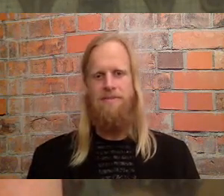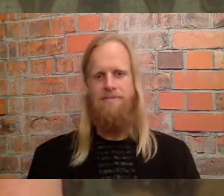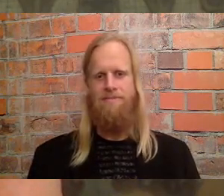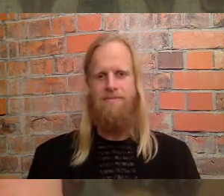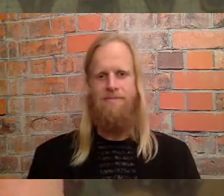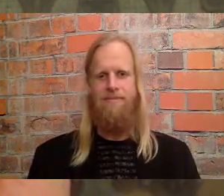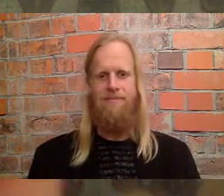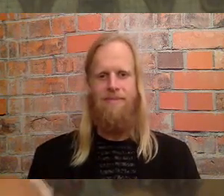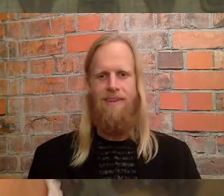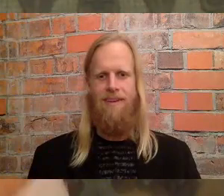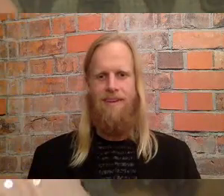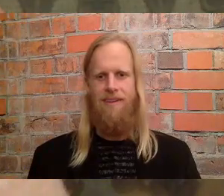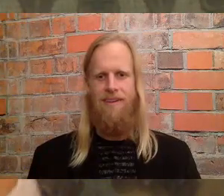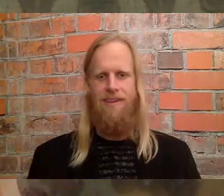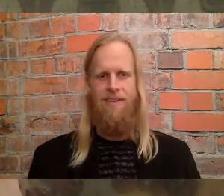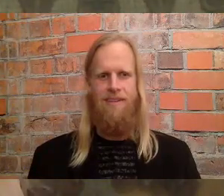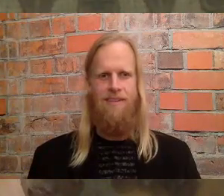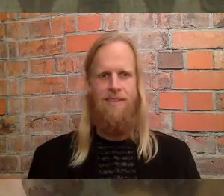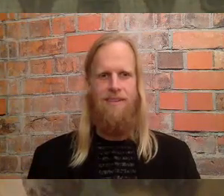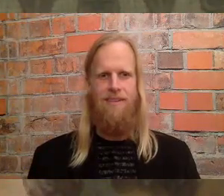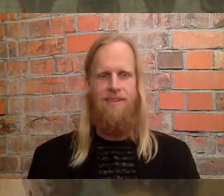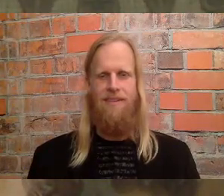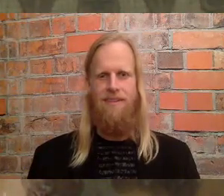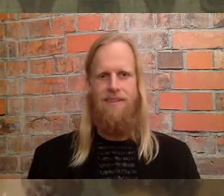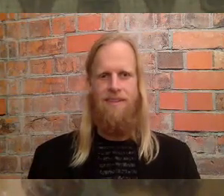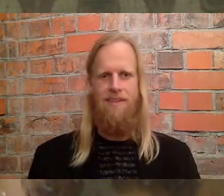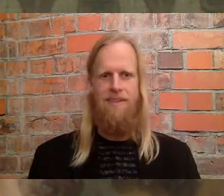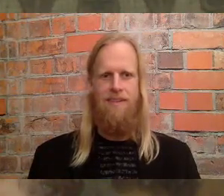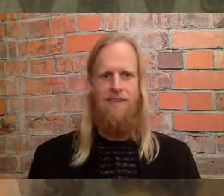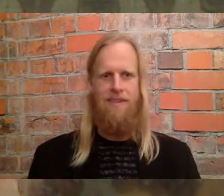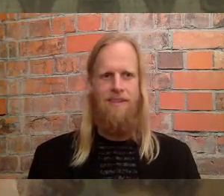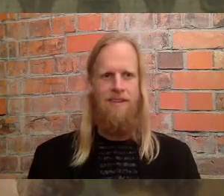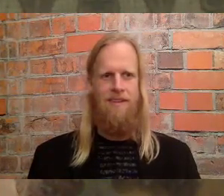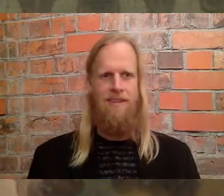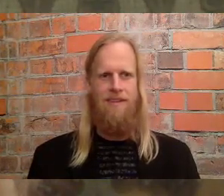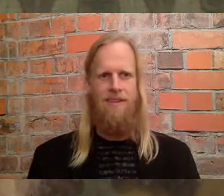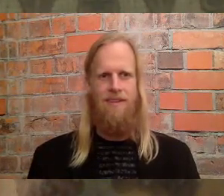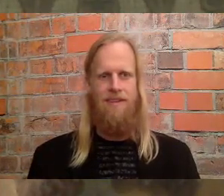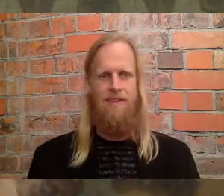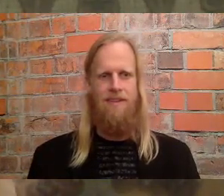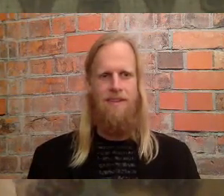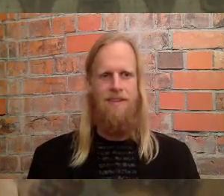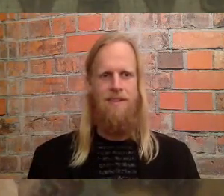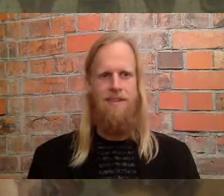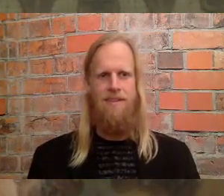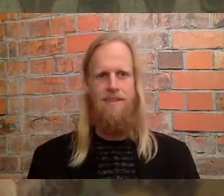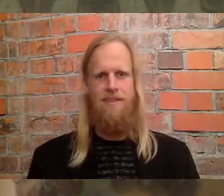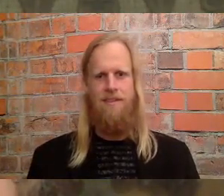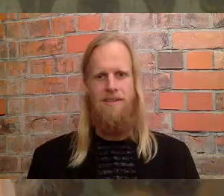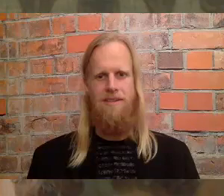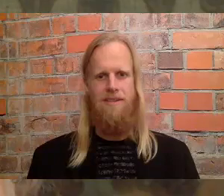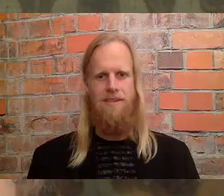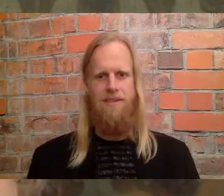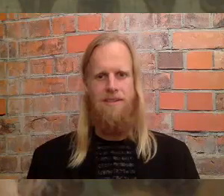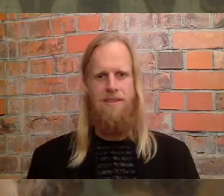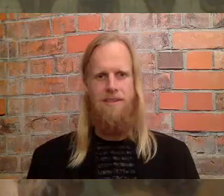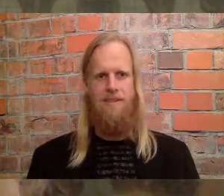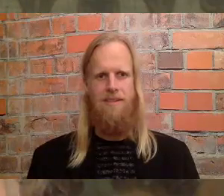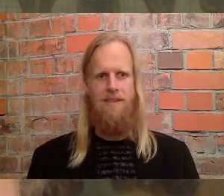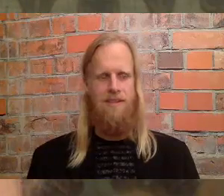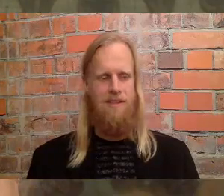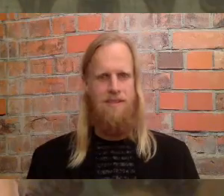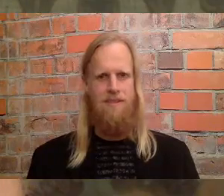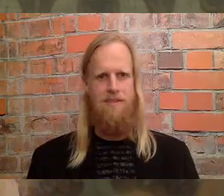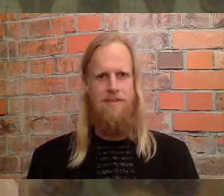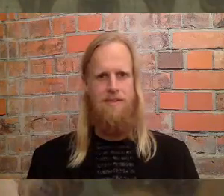SONYASOPHIA.us. A few more comments, and do know that after the circle's over, I sit and go through all these comments. I'm